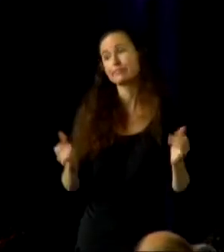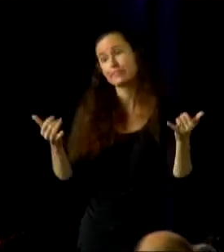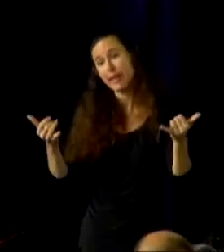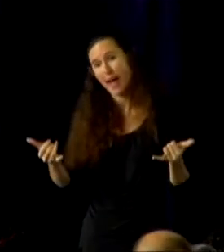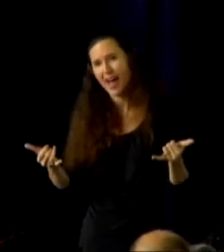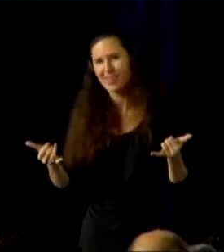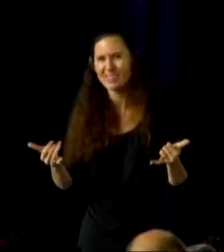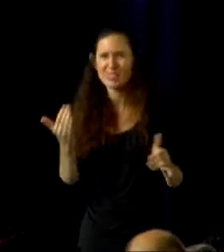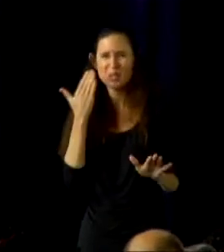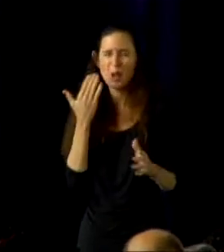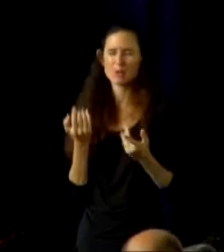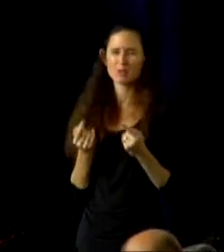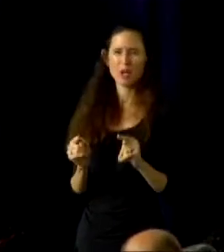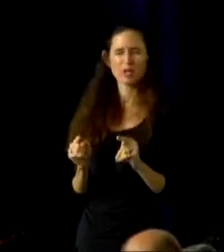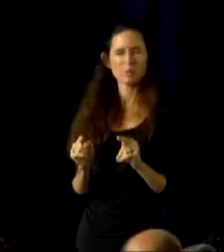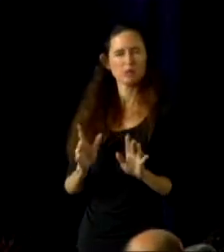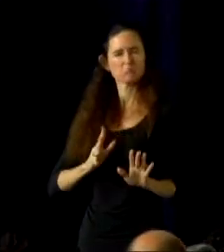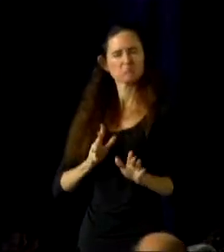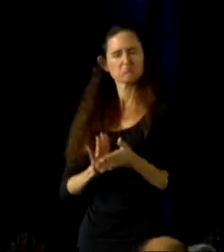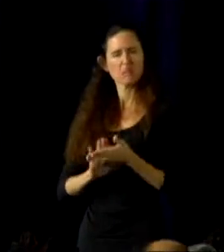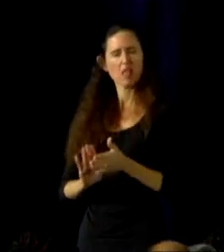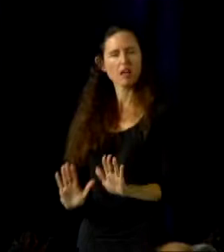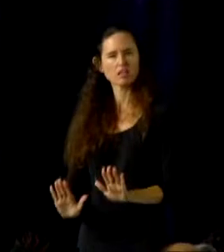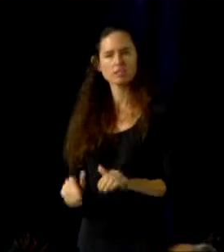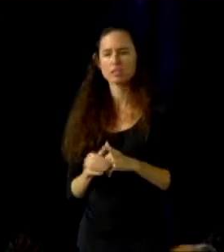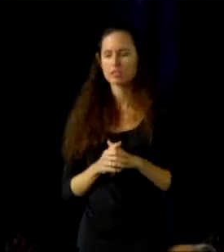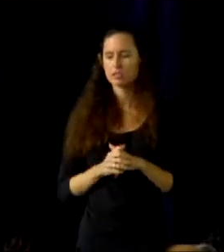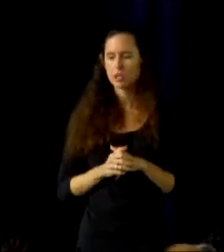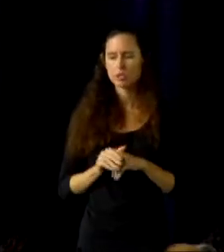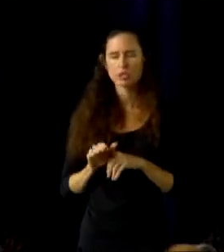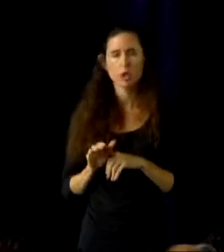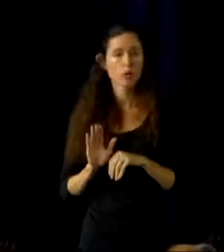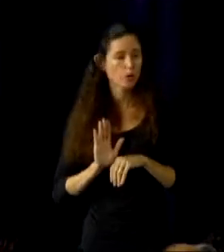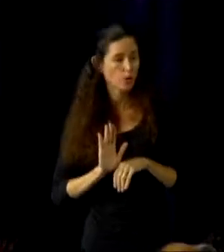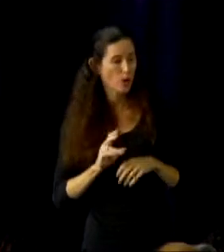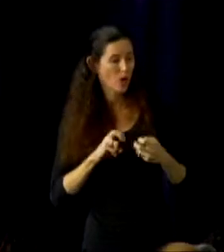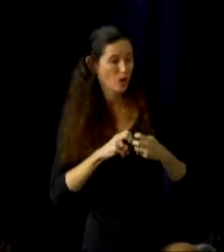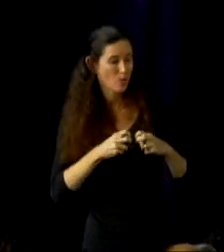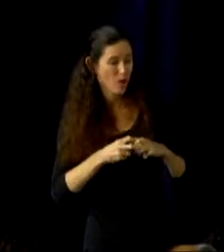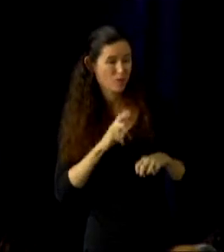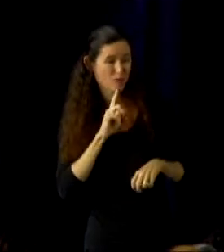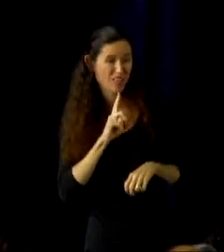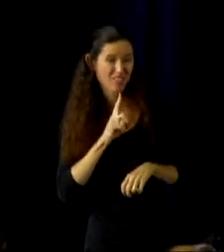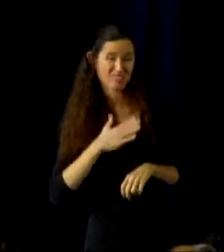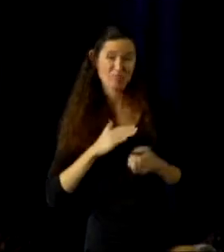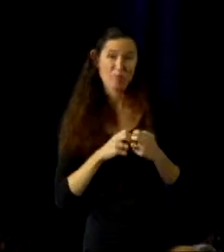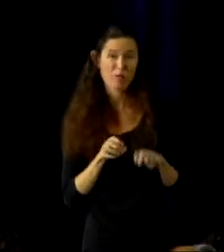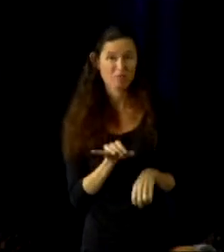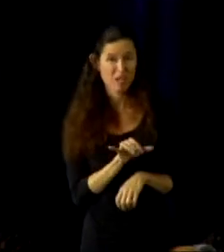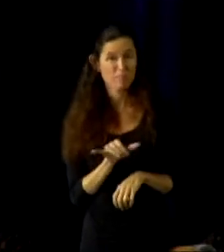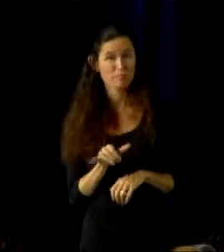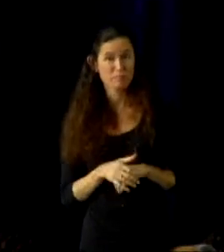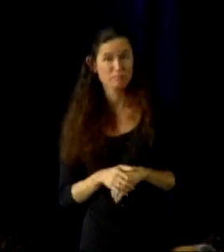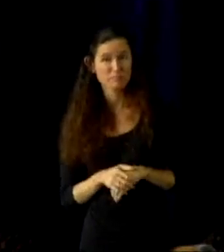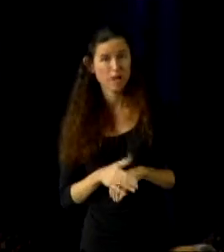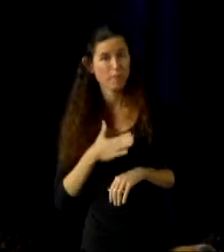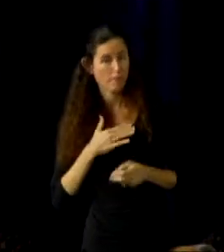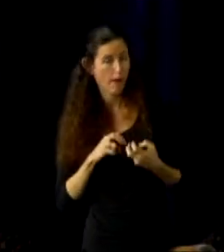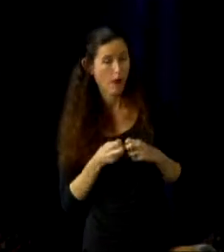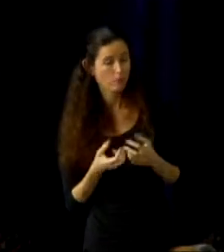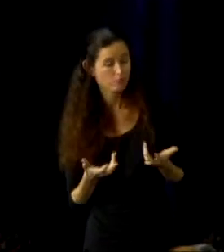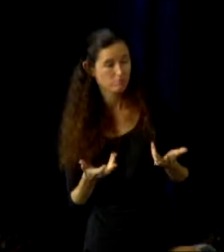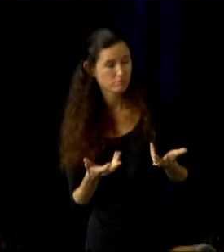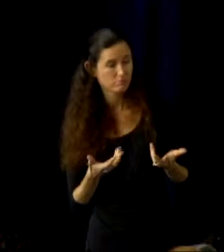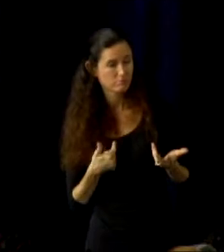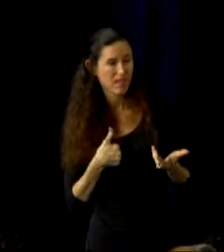You can tell he's trying to be polite. He said, your problem is really my problem. And my problem is I